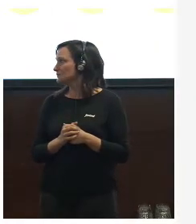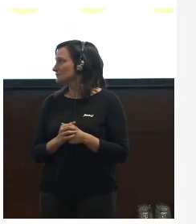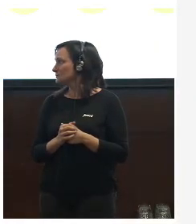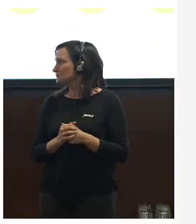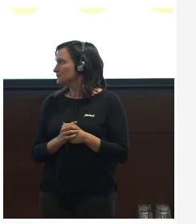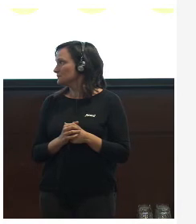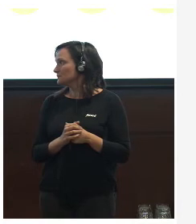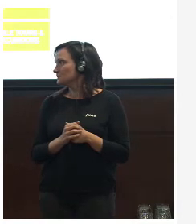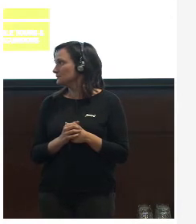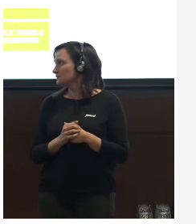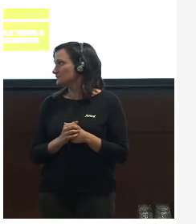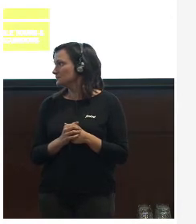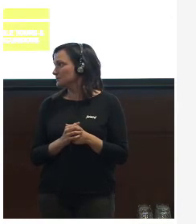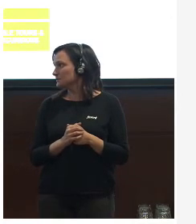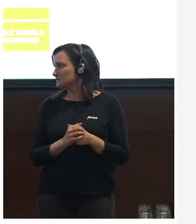No.